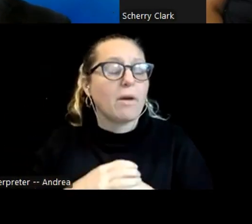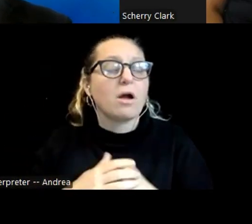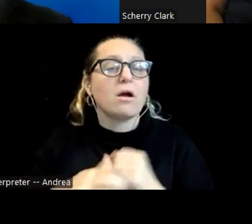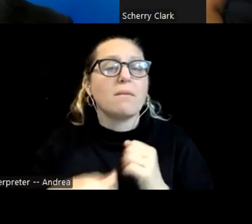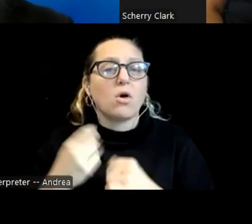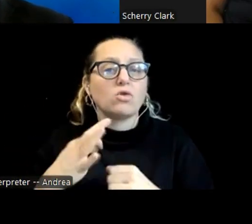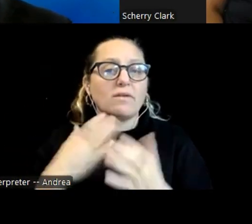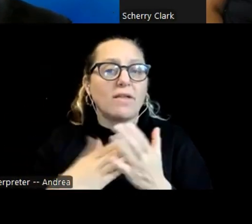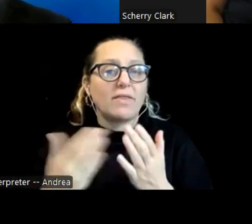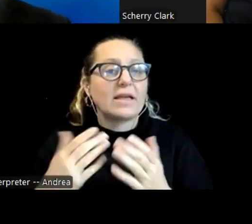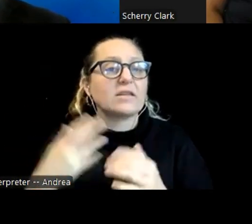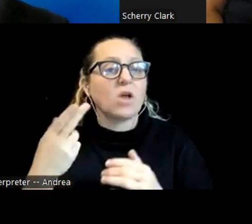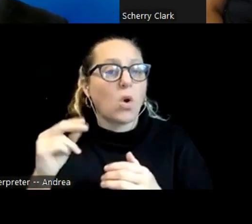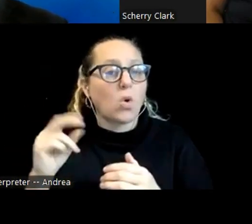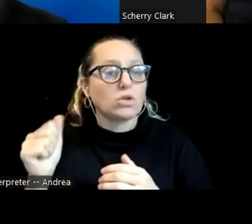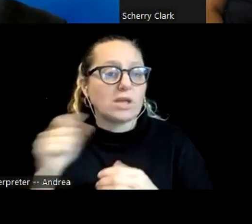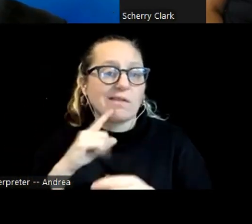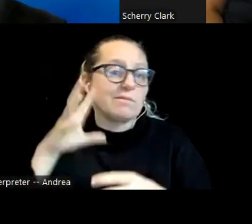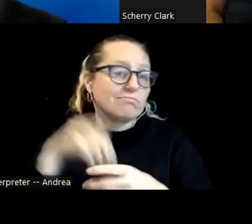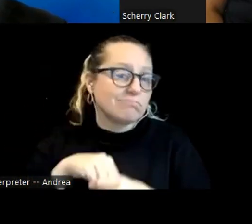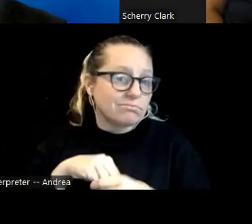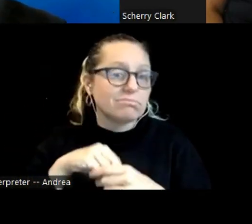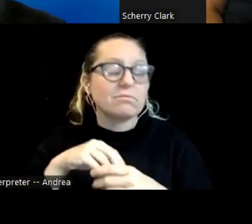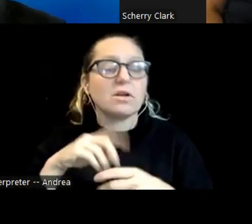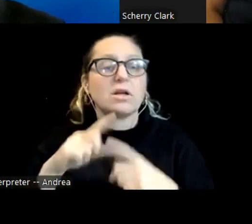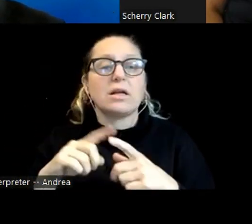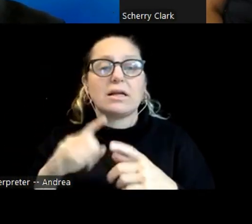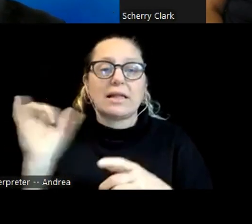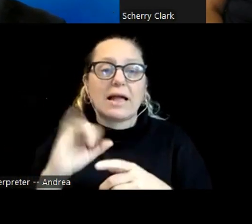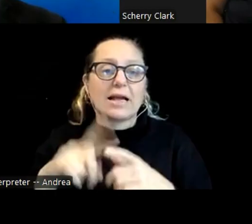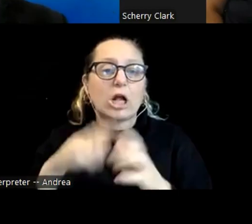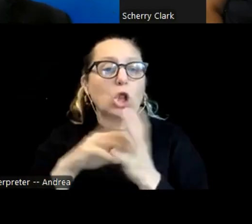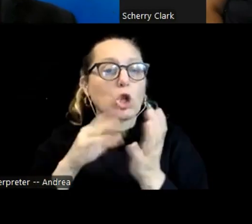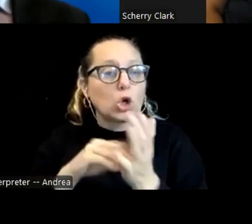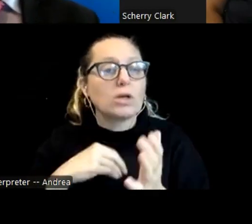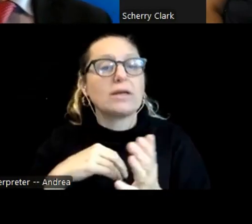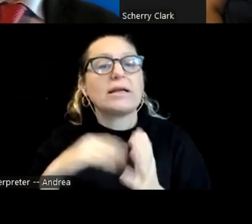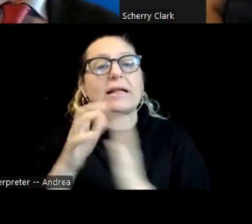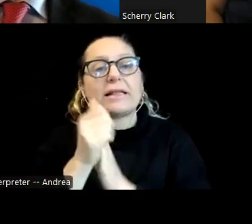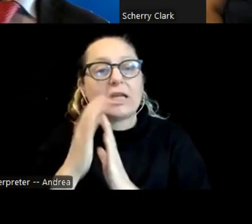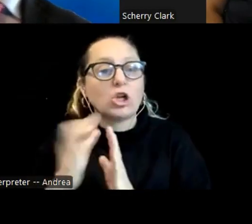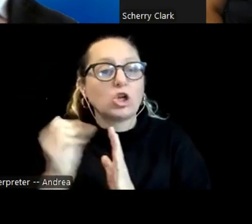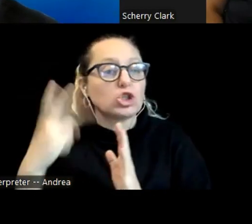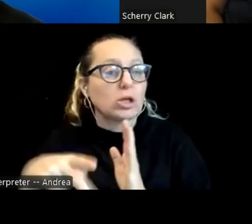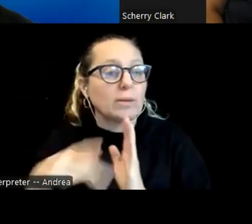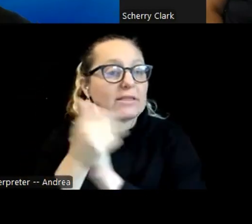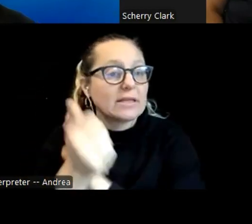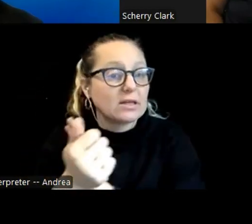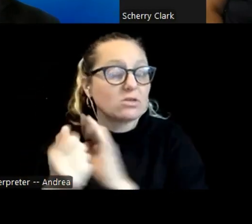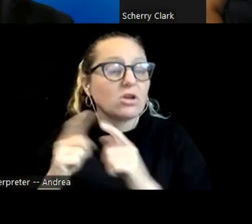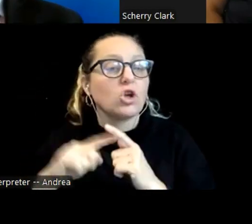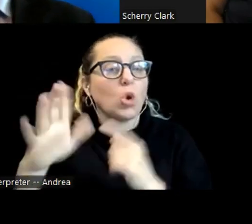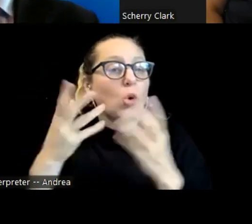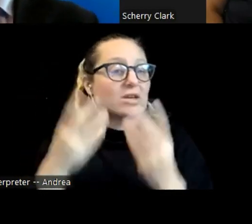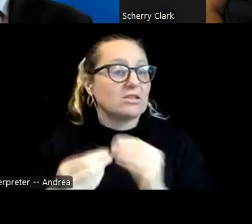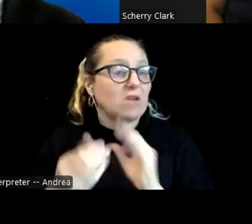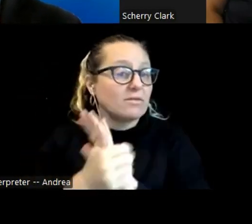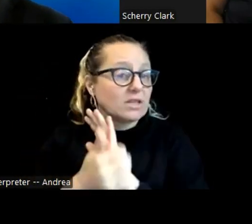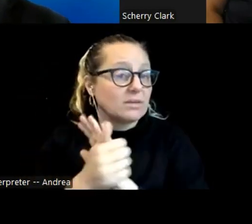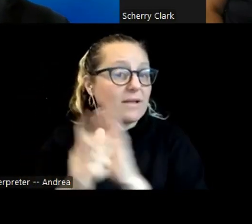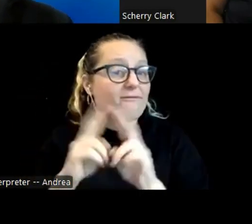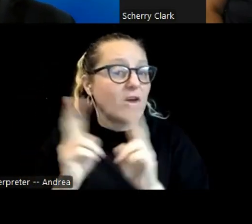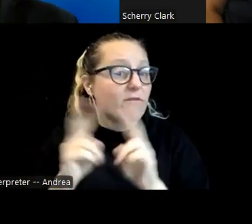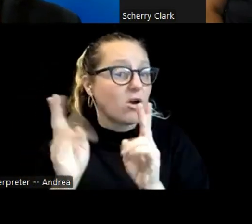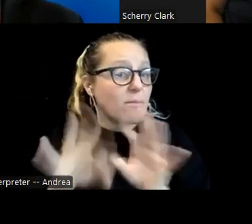things that HOSA embodies, such as learning leadership skills. Your soft skills are very, very